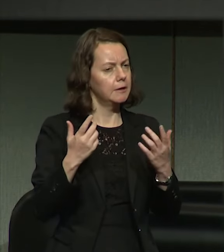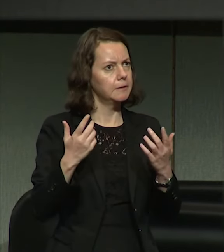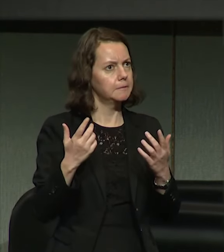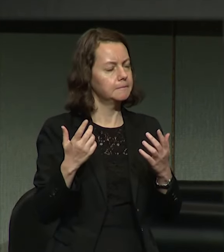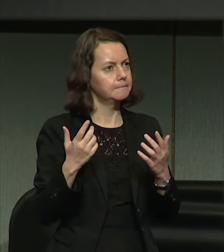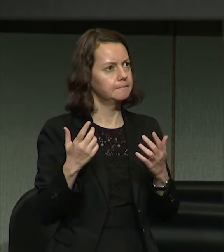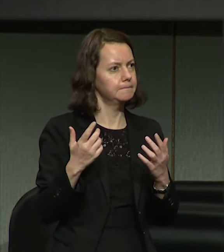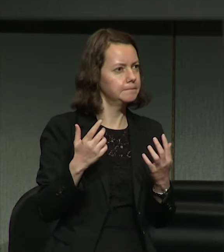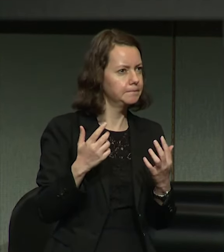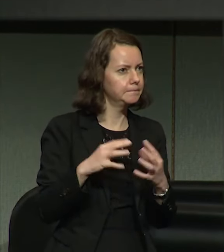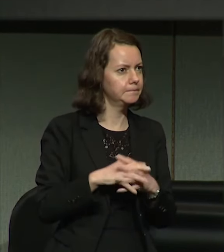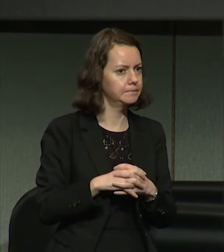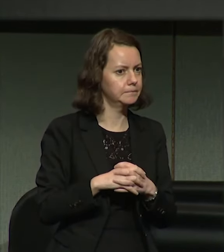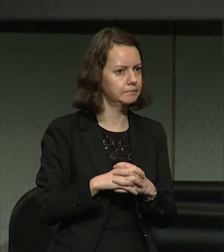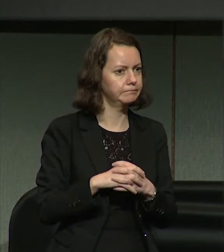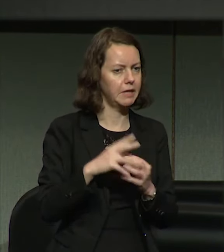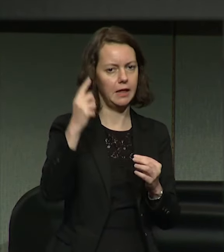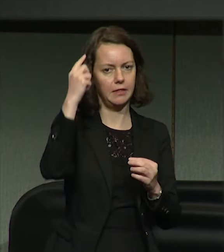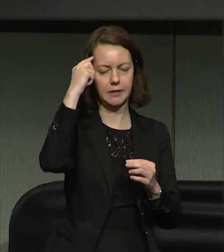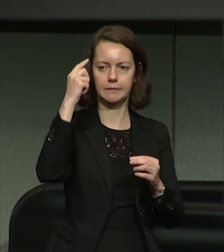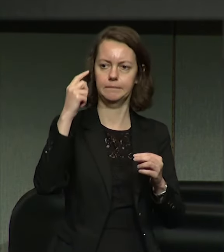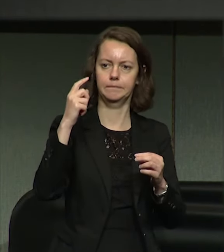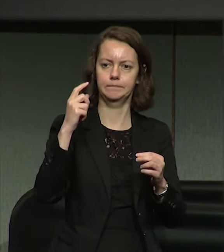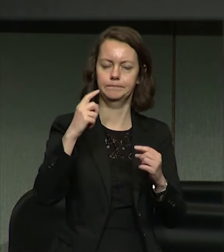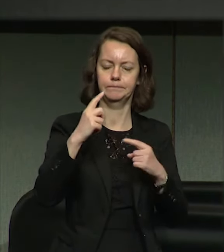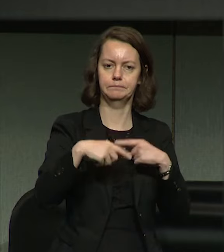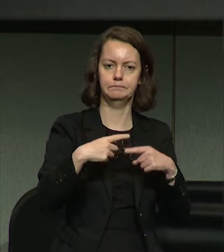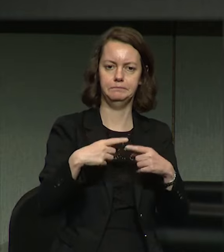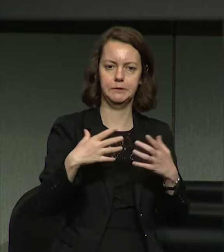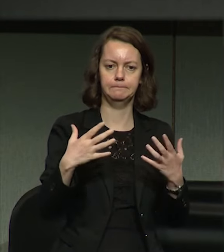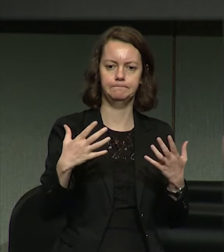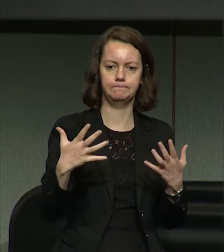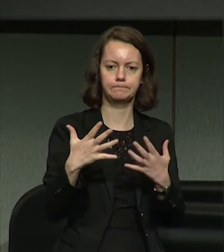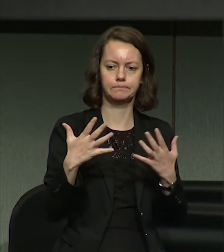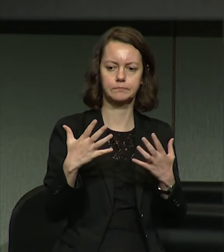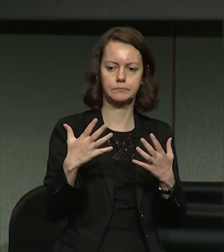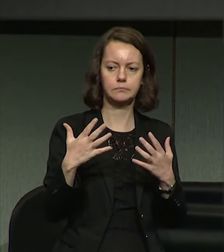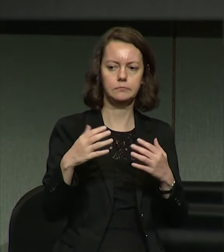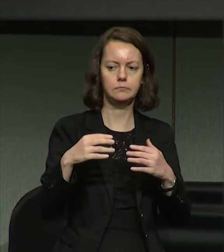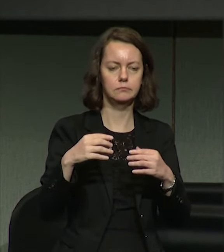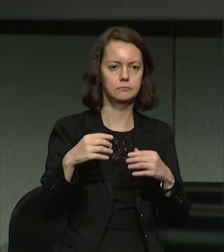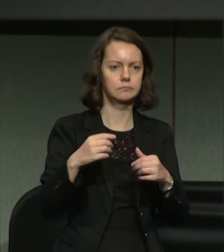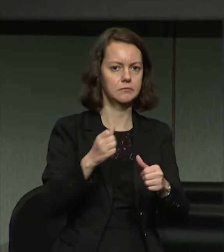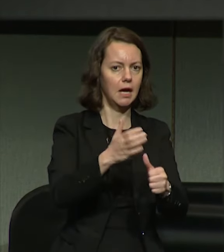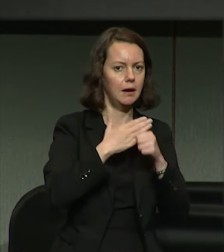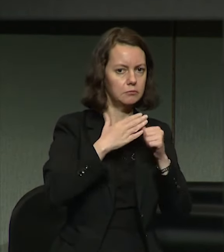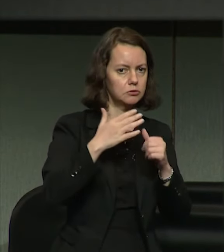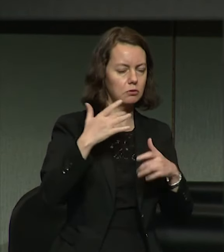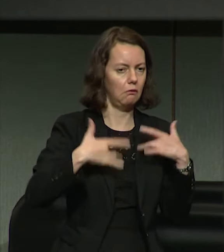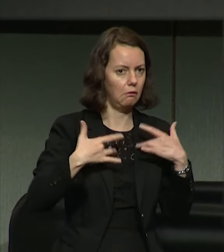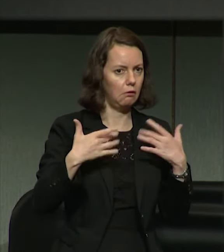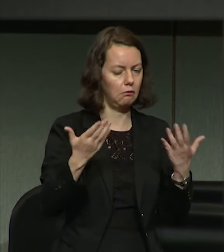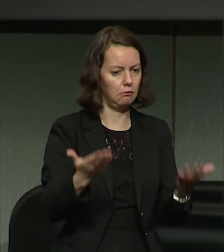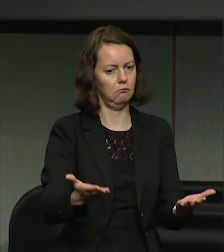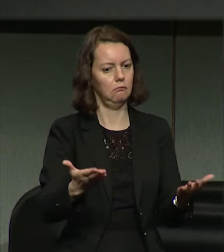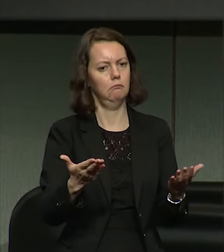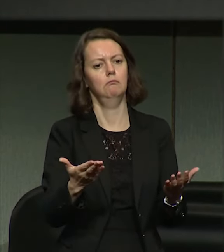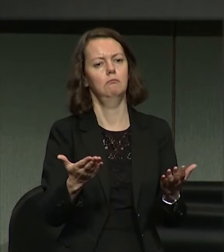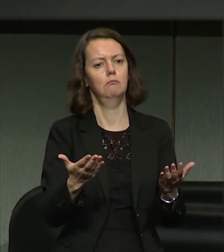challenge you to look beyond a contaminated kind of insight into the mediation of being Aboriginal about some people